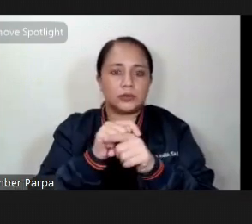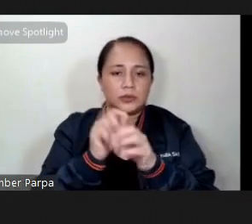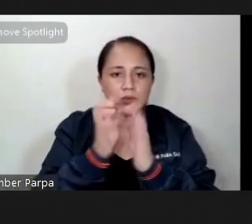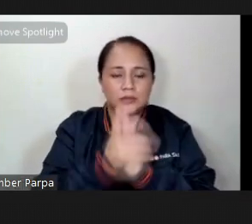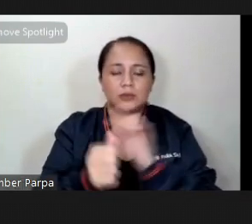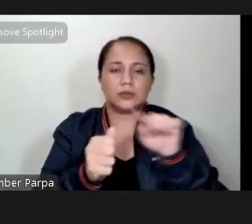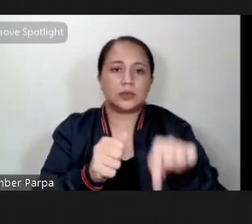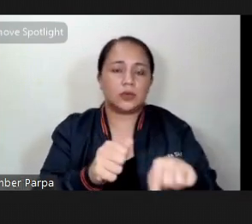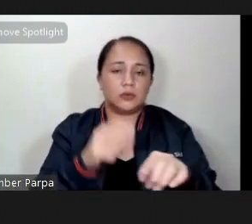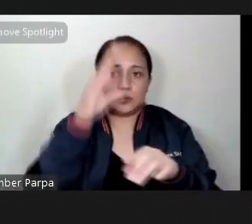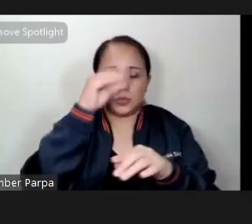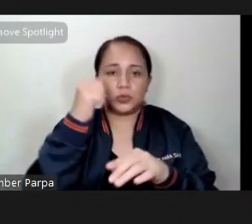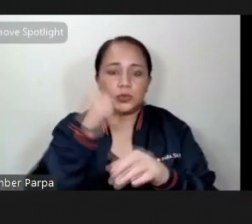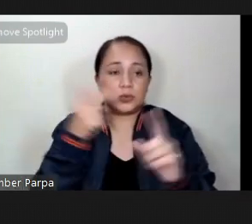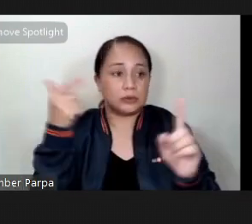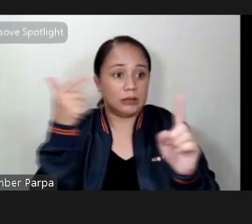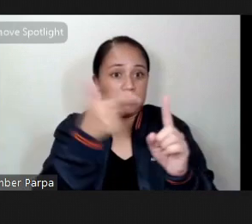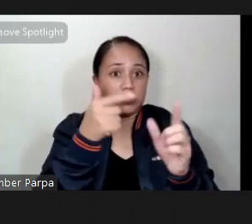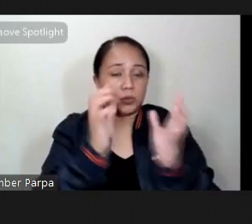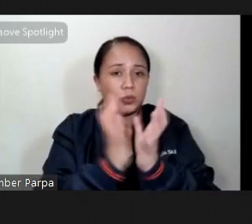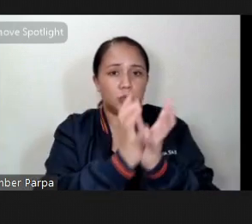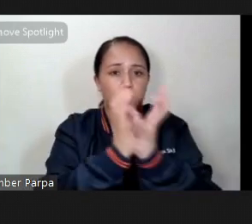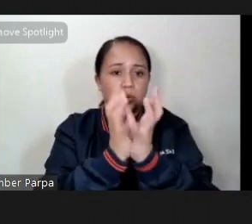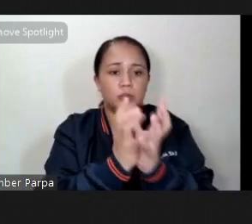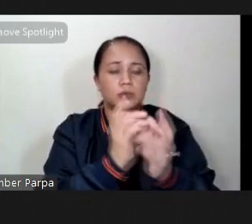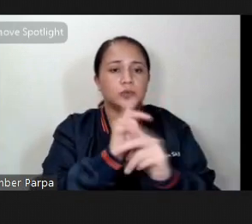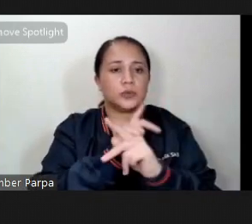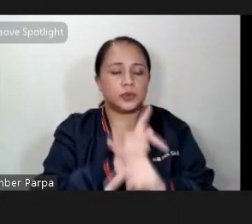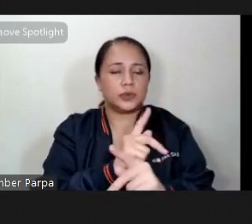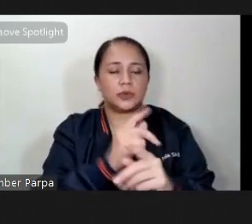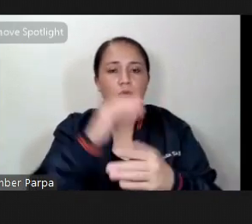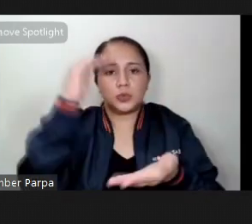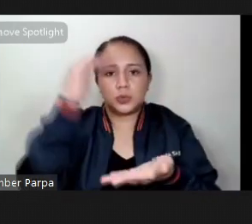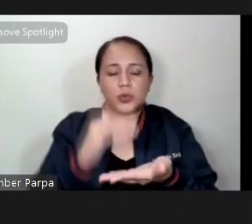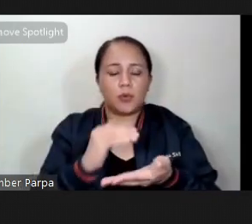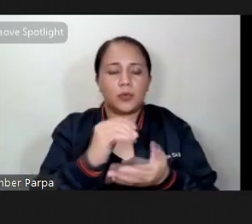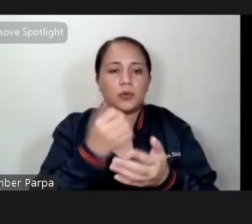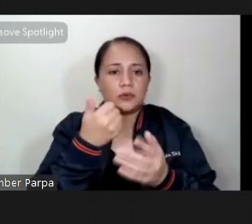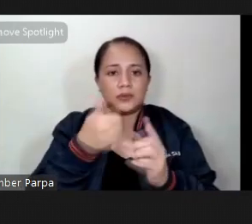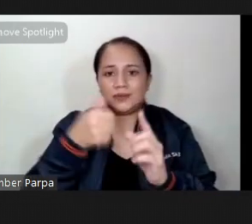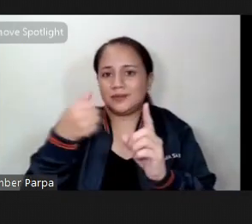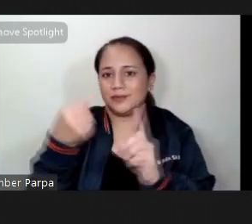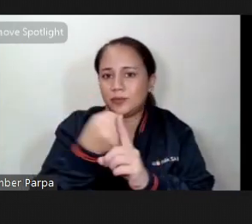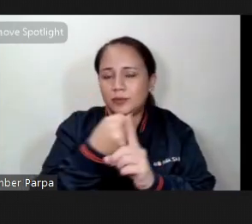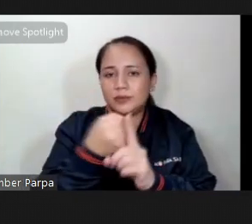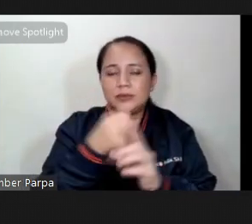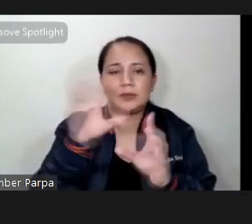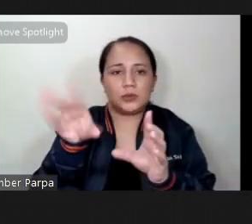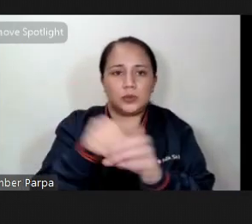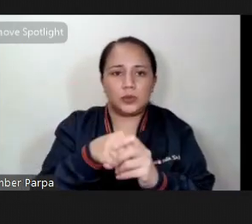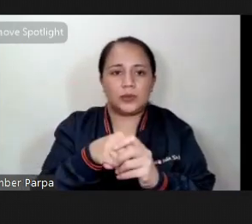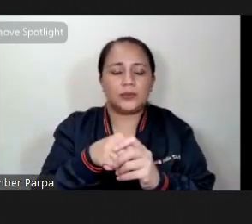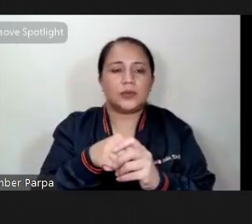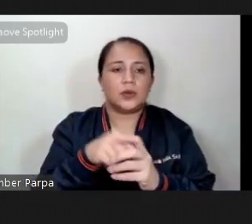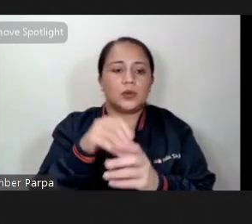girls in target communities to act to prevent and reduce all forms of violence, including